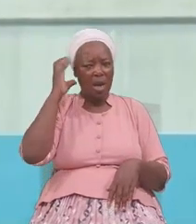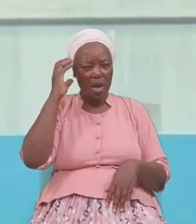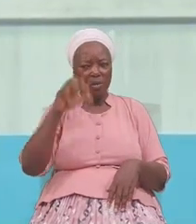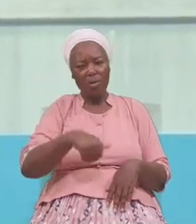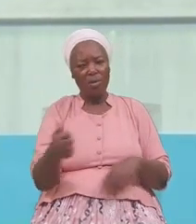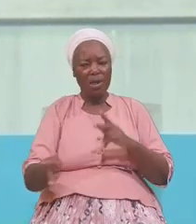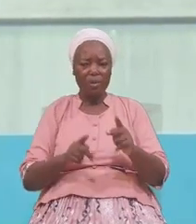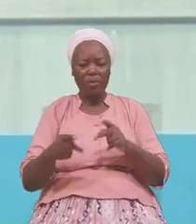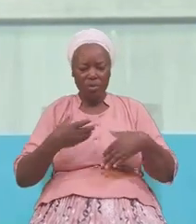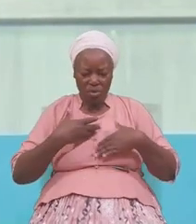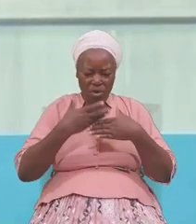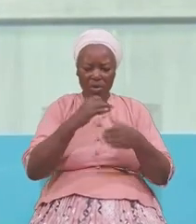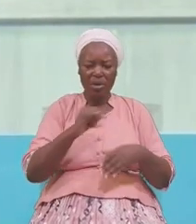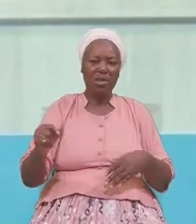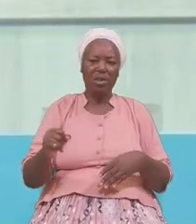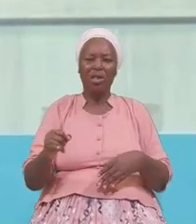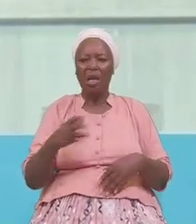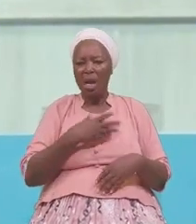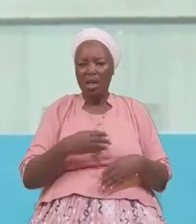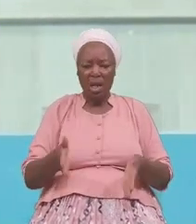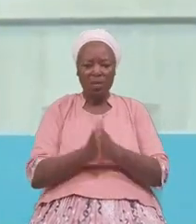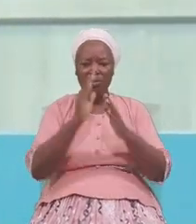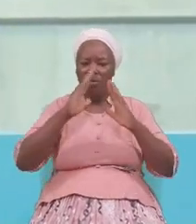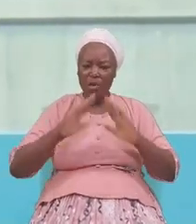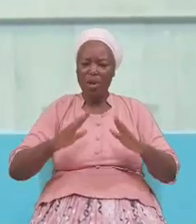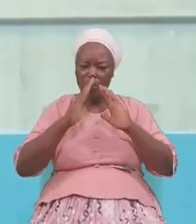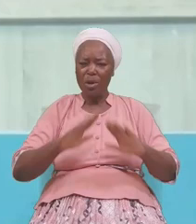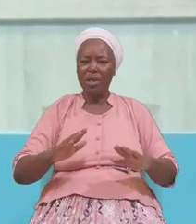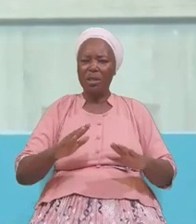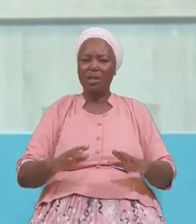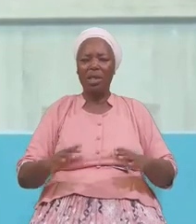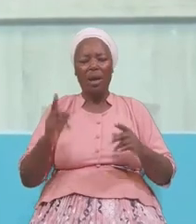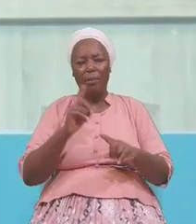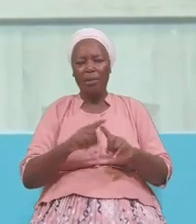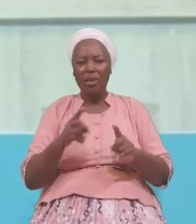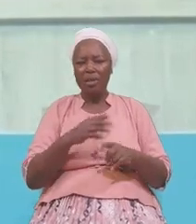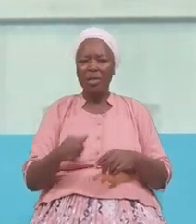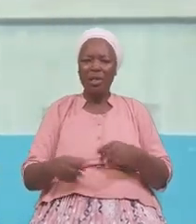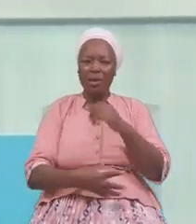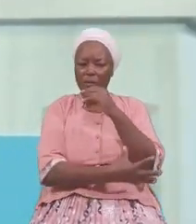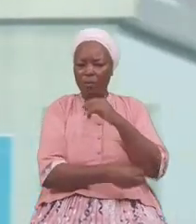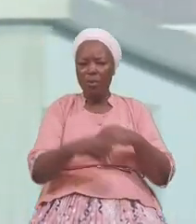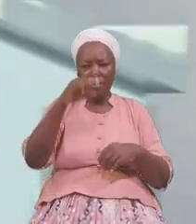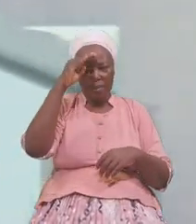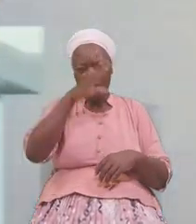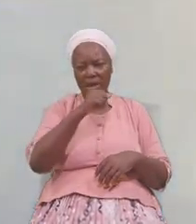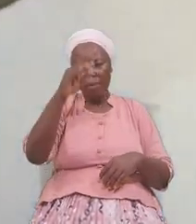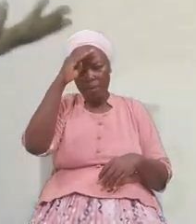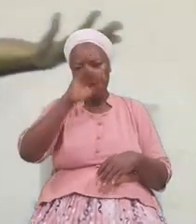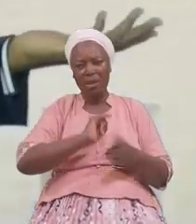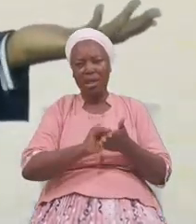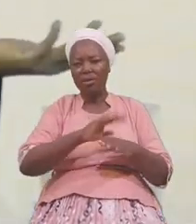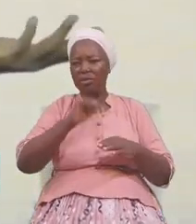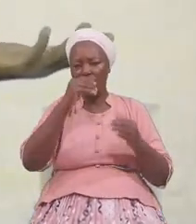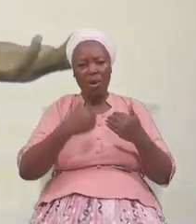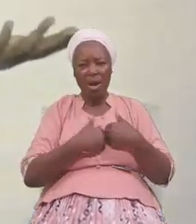people shouting him down. A deprived man, a man that has no voice